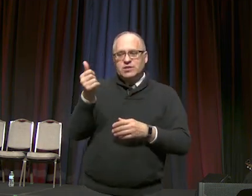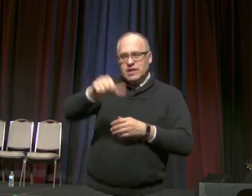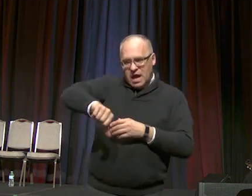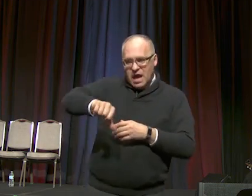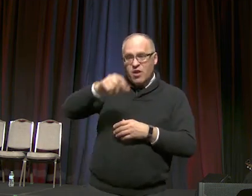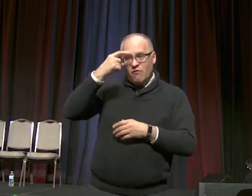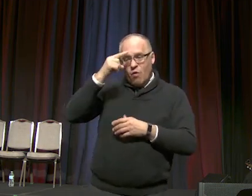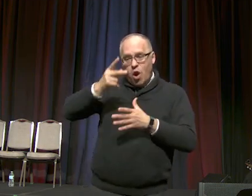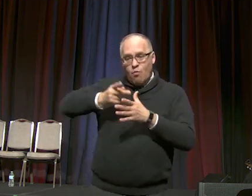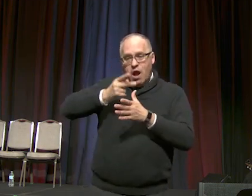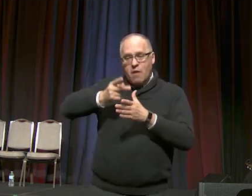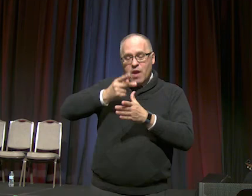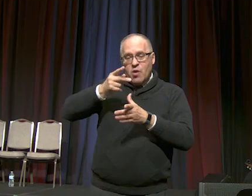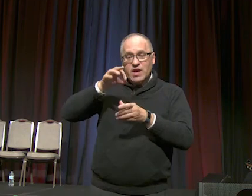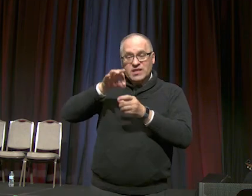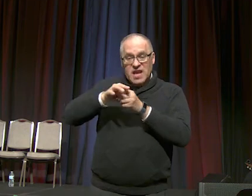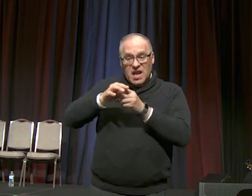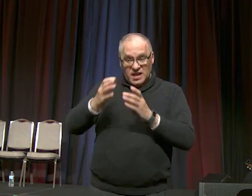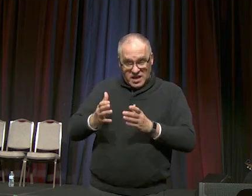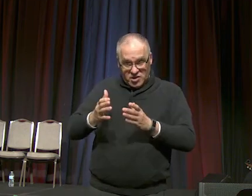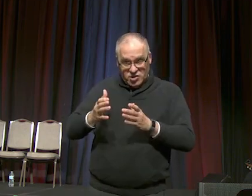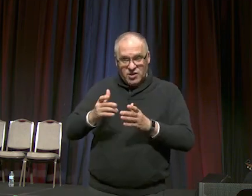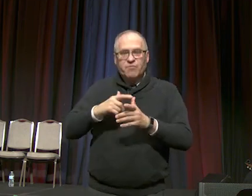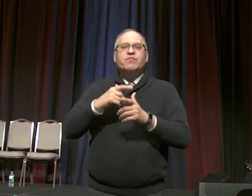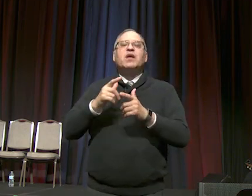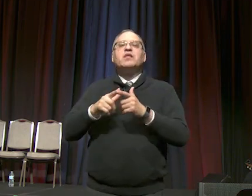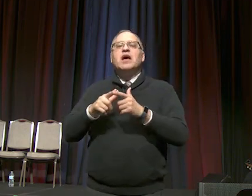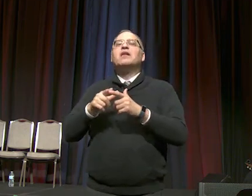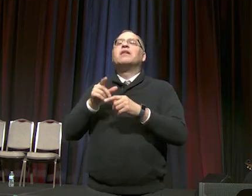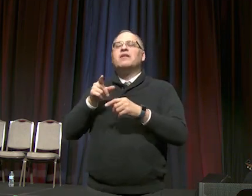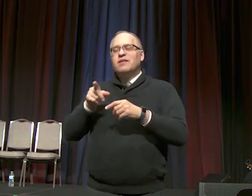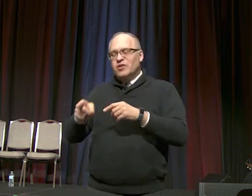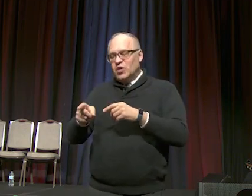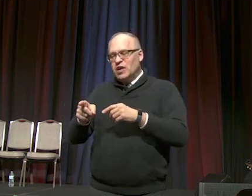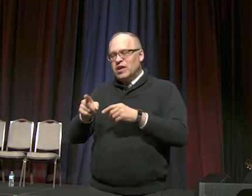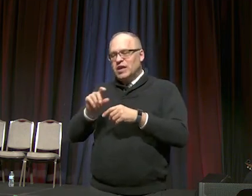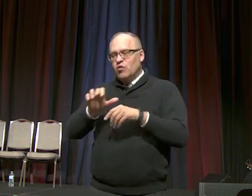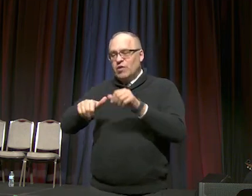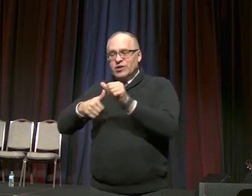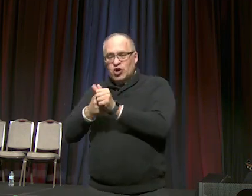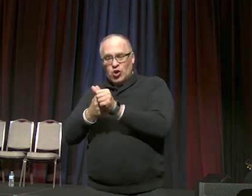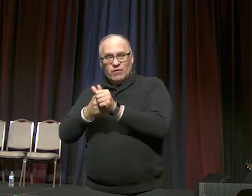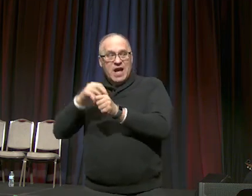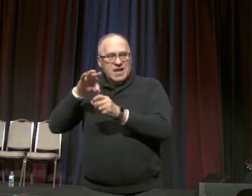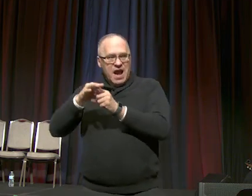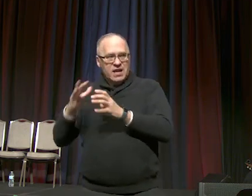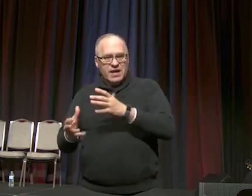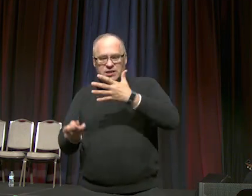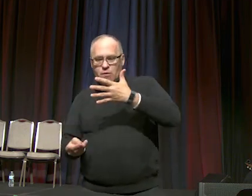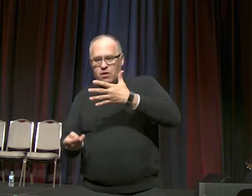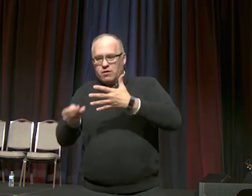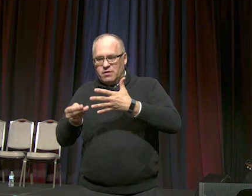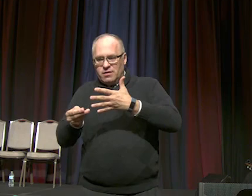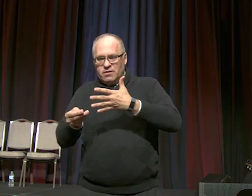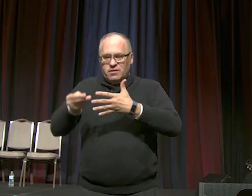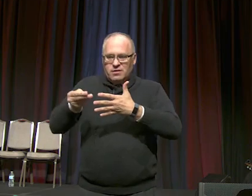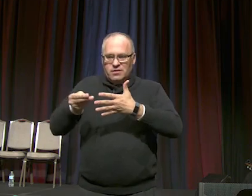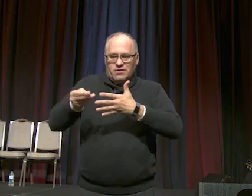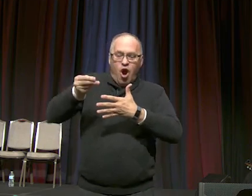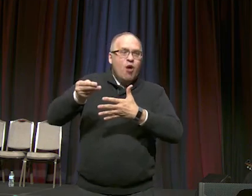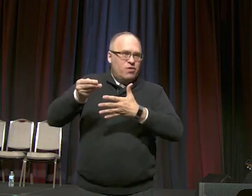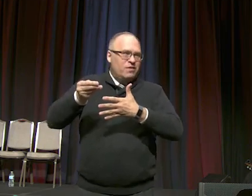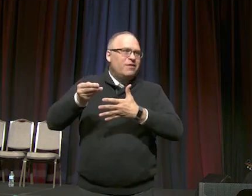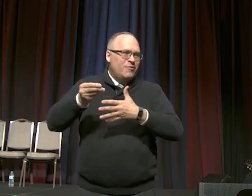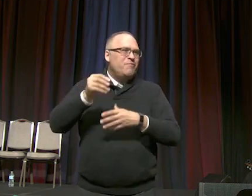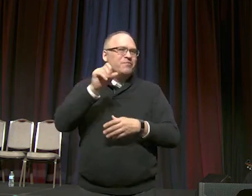primary delegate, we move the reserve delegates up. If you will remember, as I said earlier in the certification process,